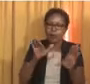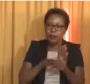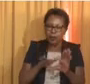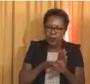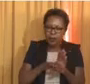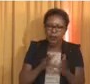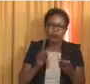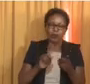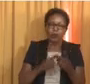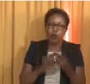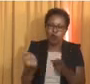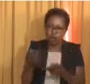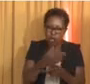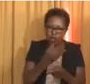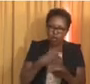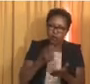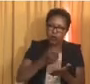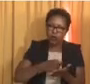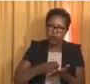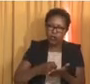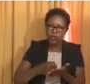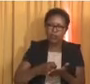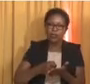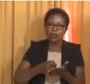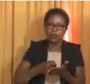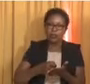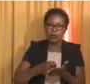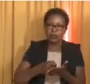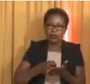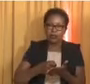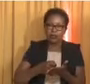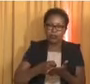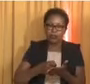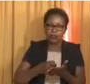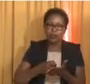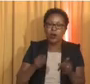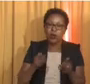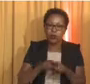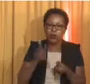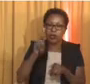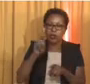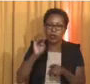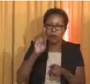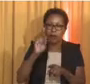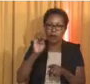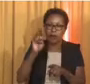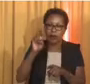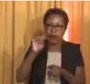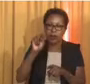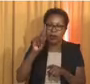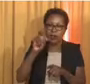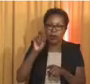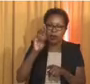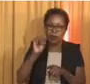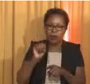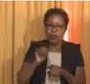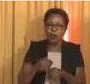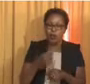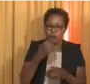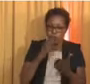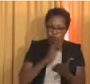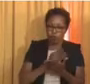views, constituent assembly debates, and a referendum. In effect, the 2 superior